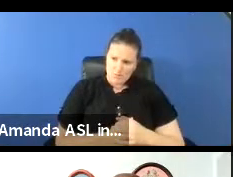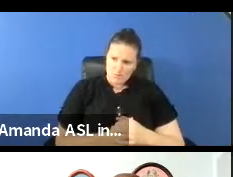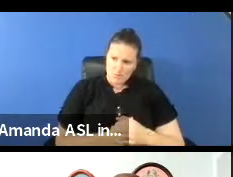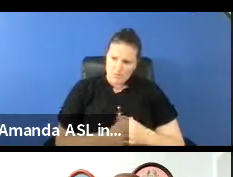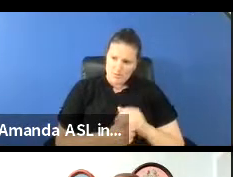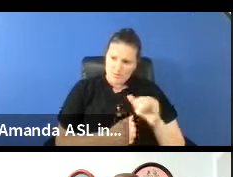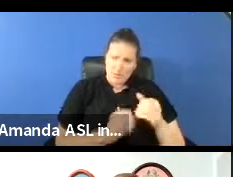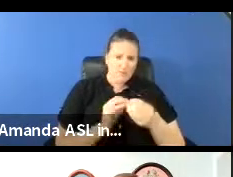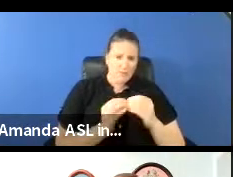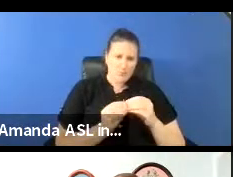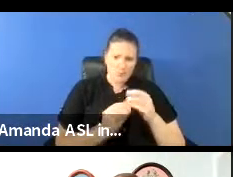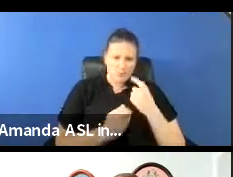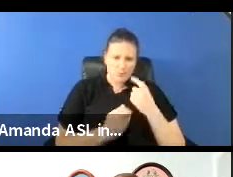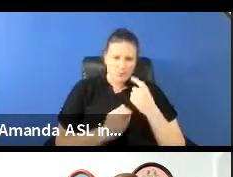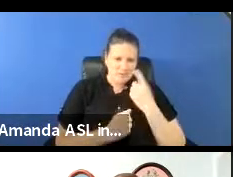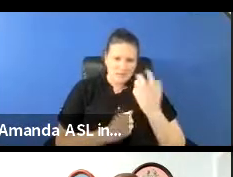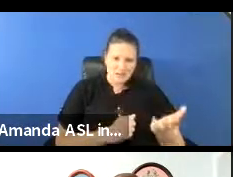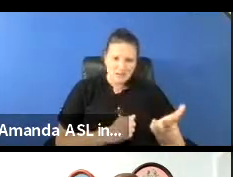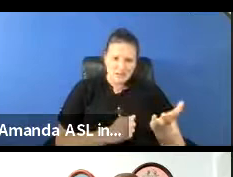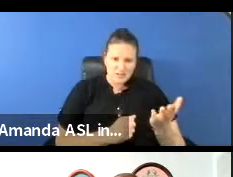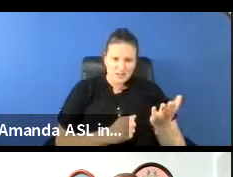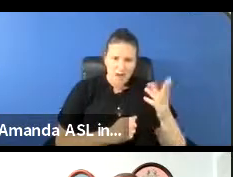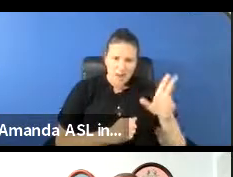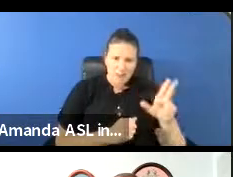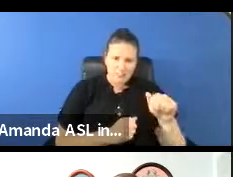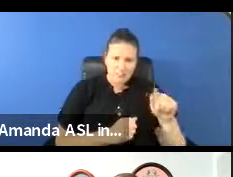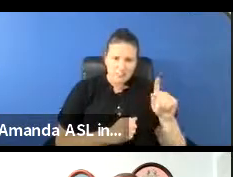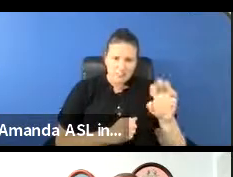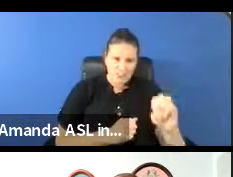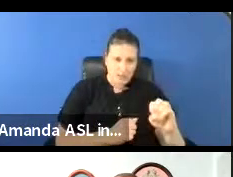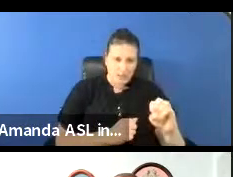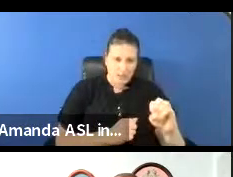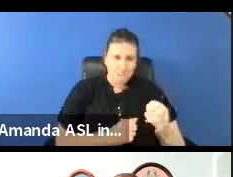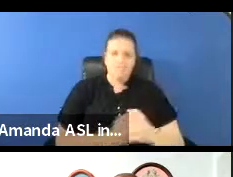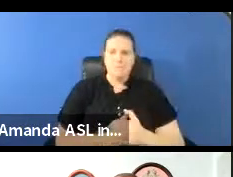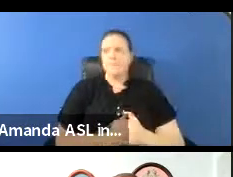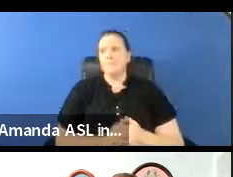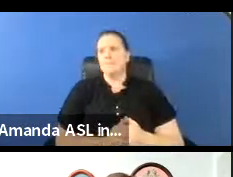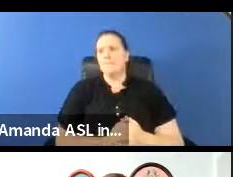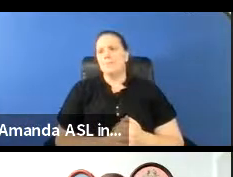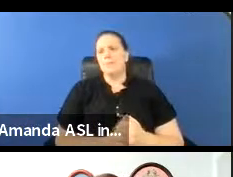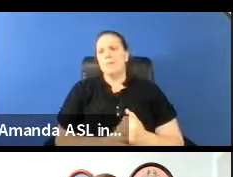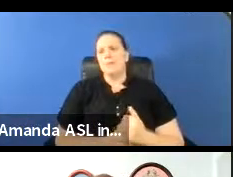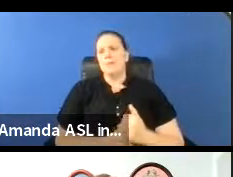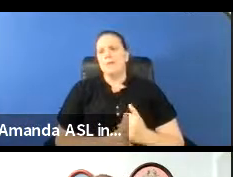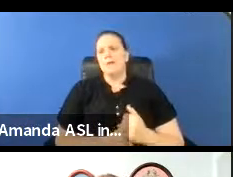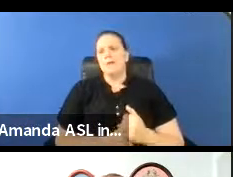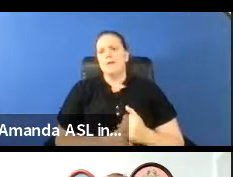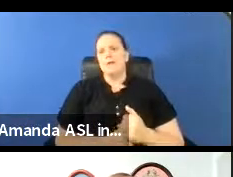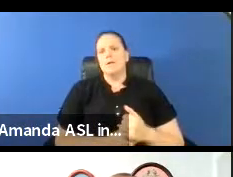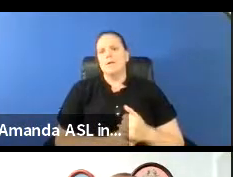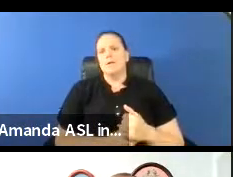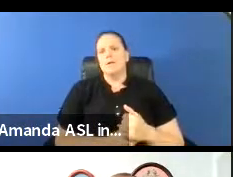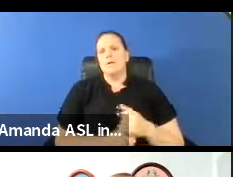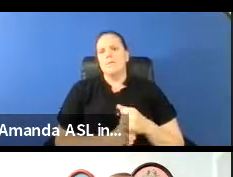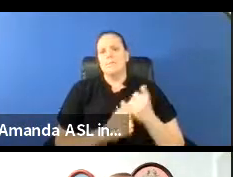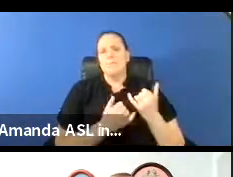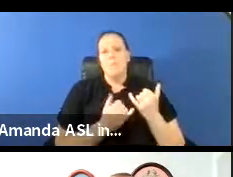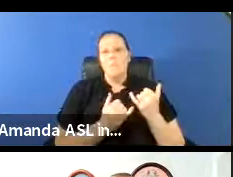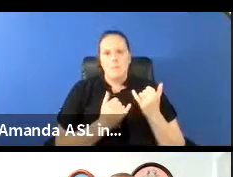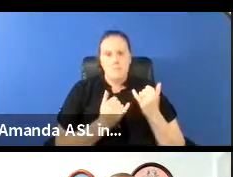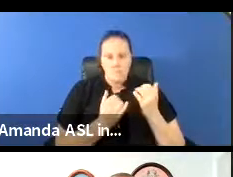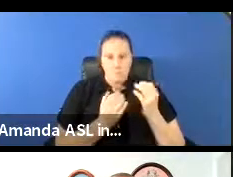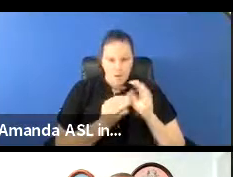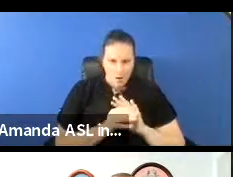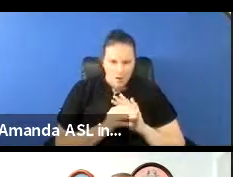those numbers updated? So we will be doing modeling and projections for future growth in the